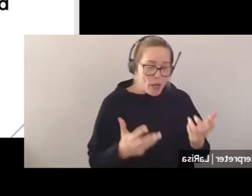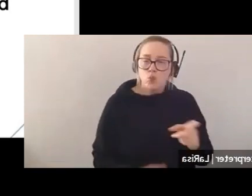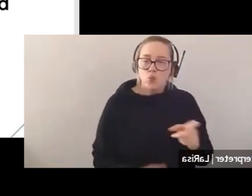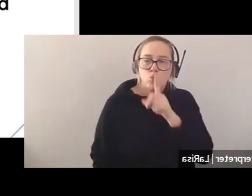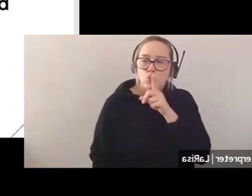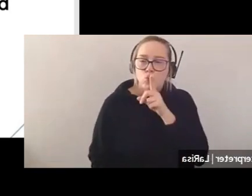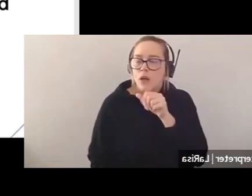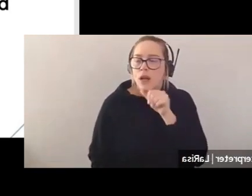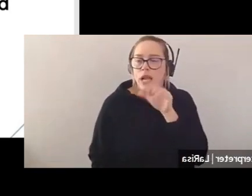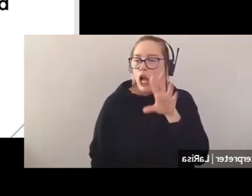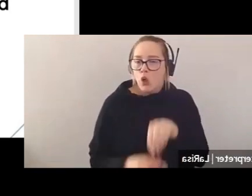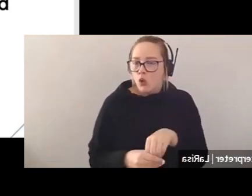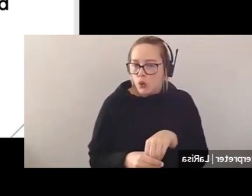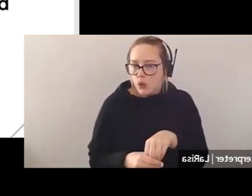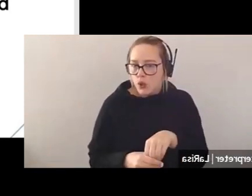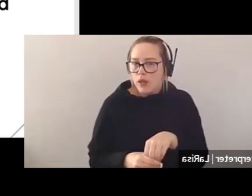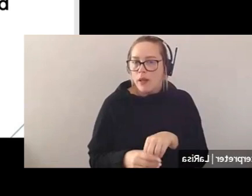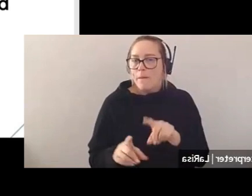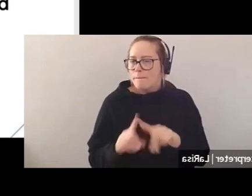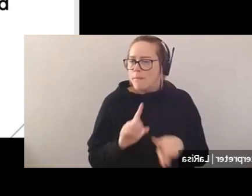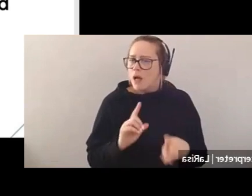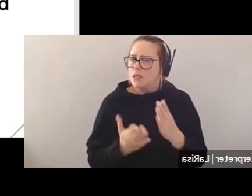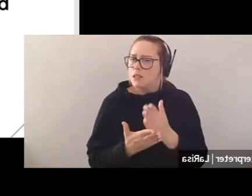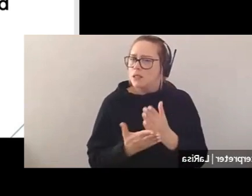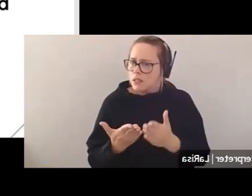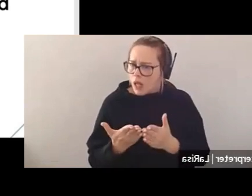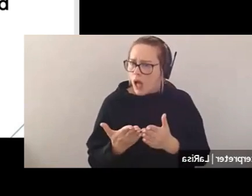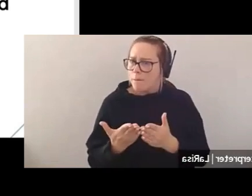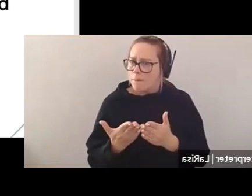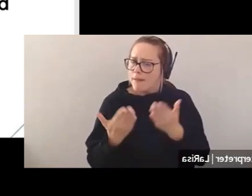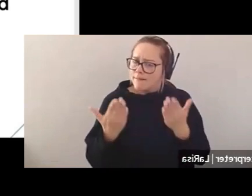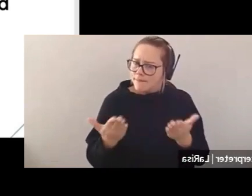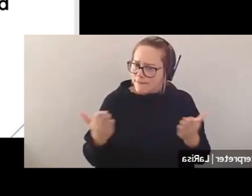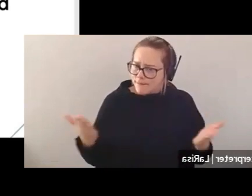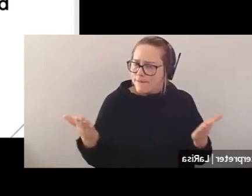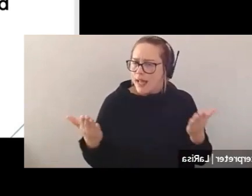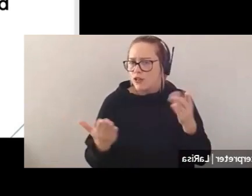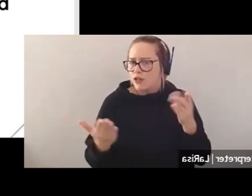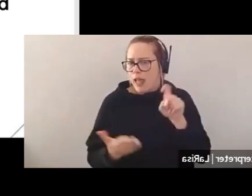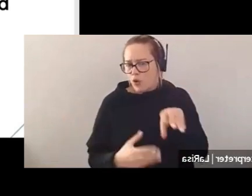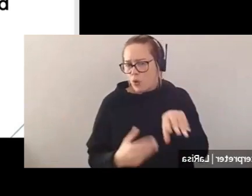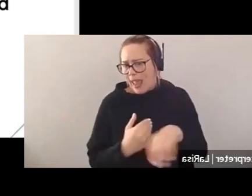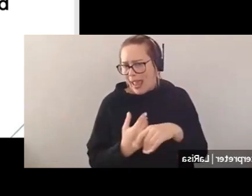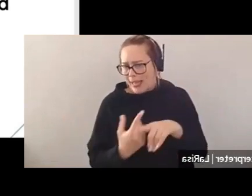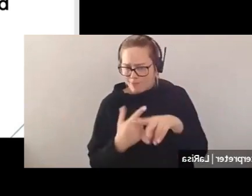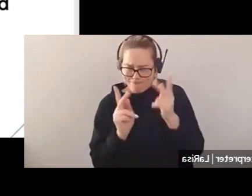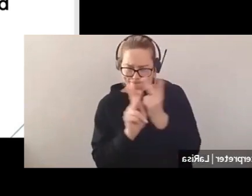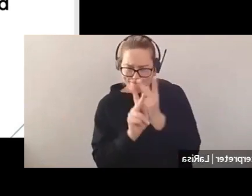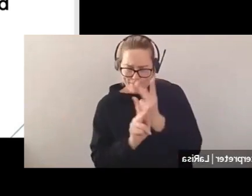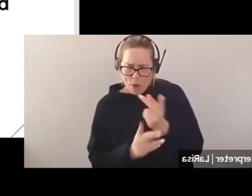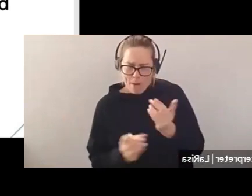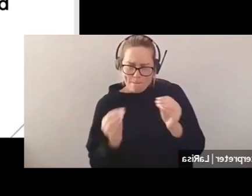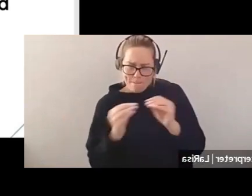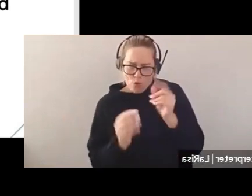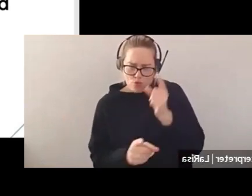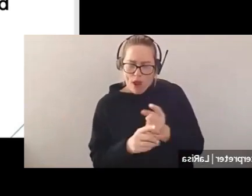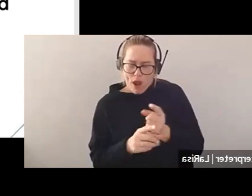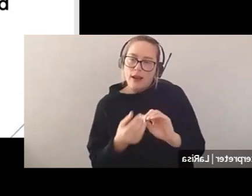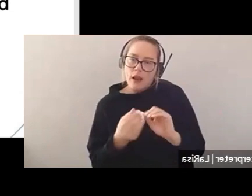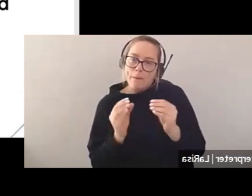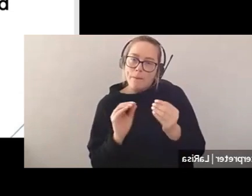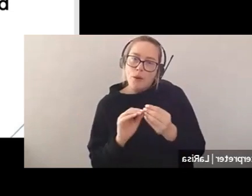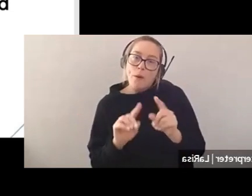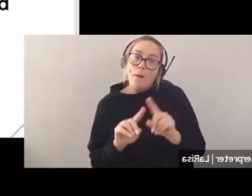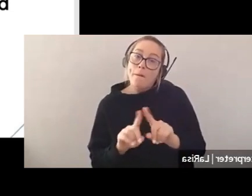into account how active you are, which there are factors that we try to add to that to get closer